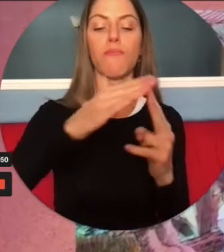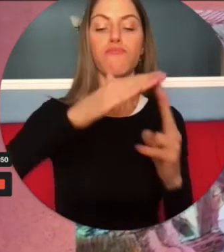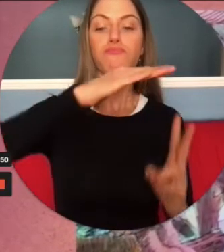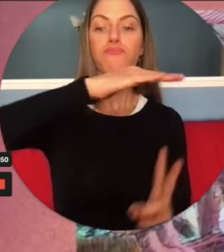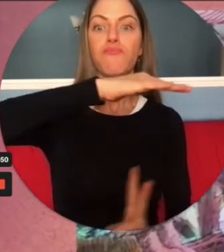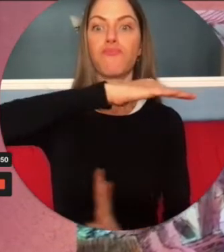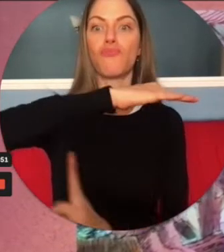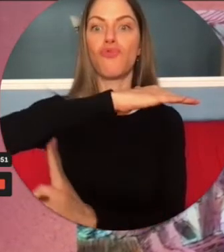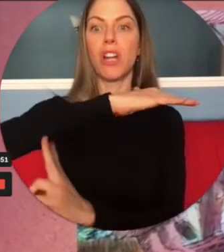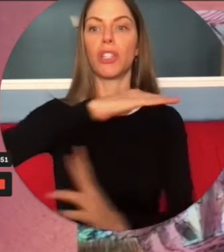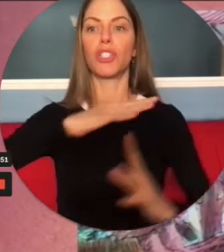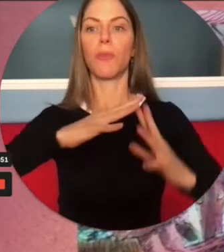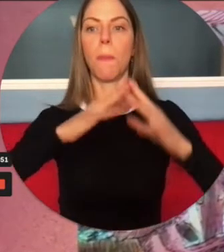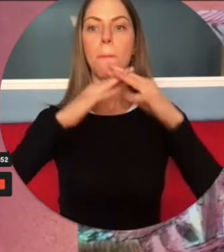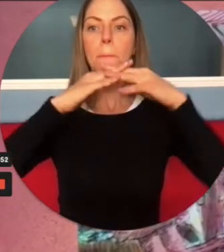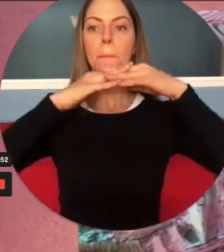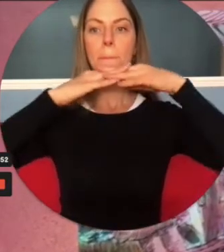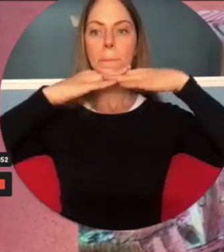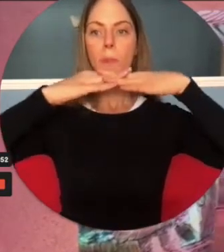was ugly